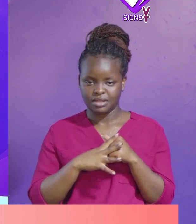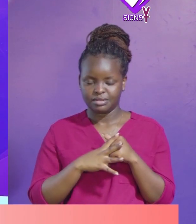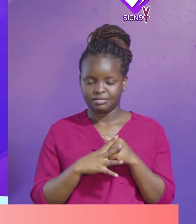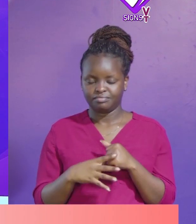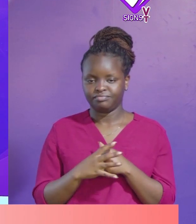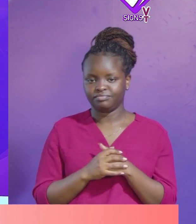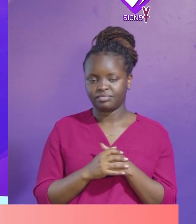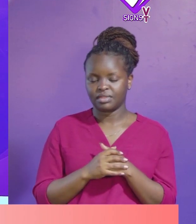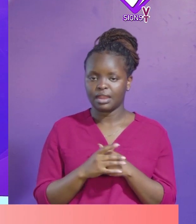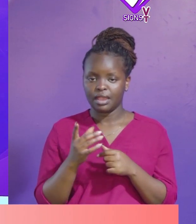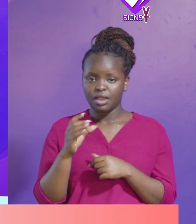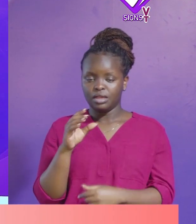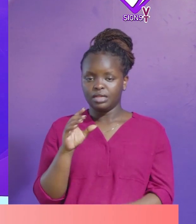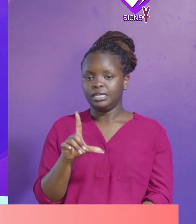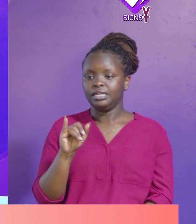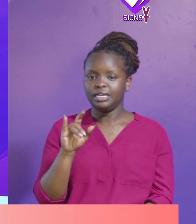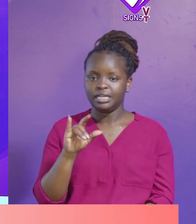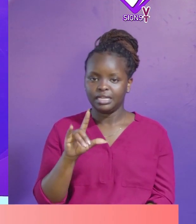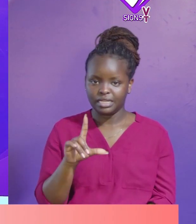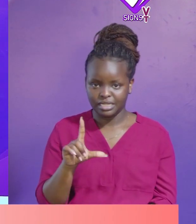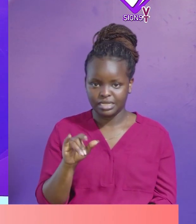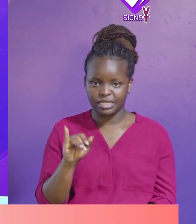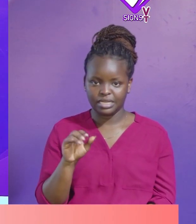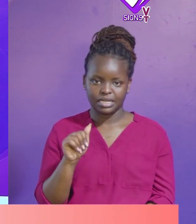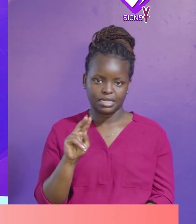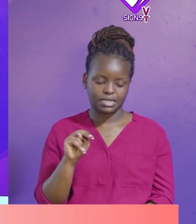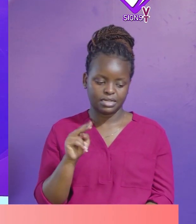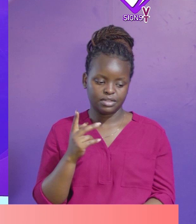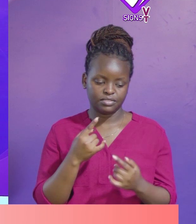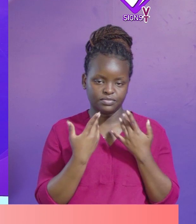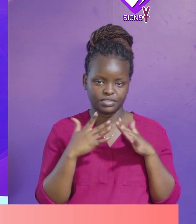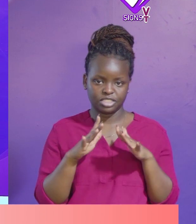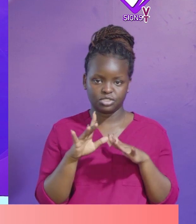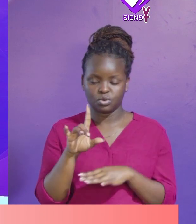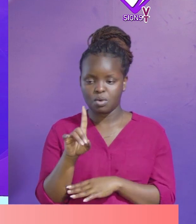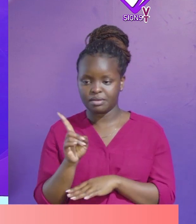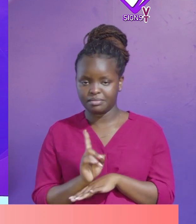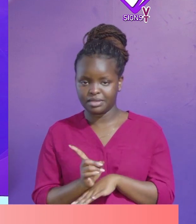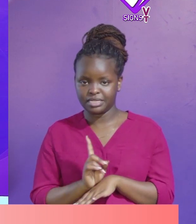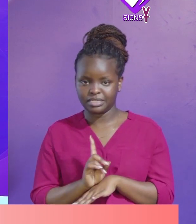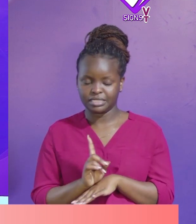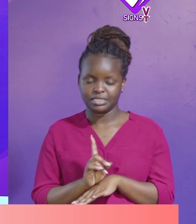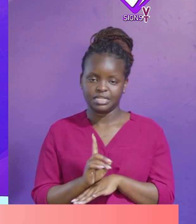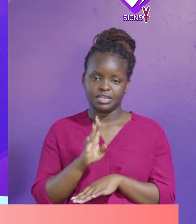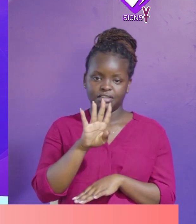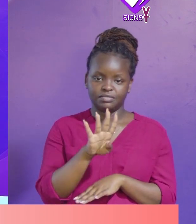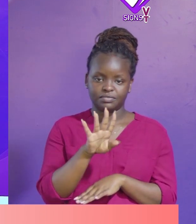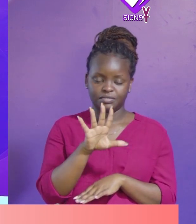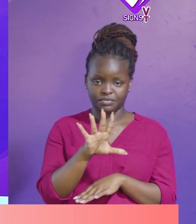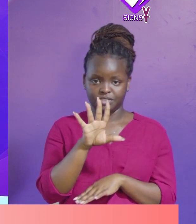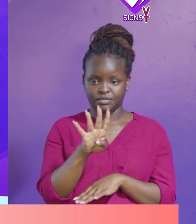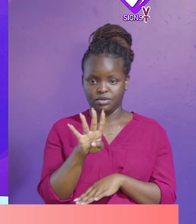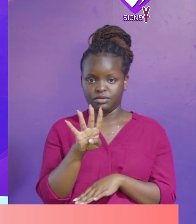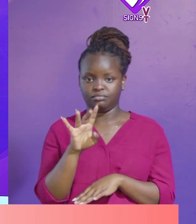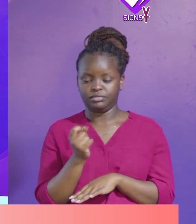won the women's 800 meters. That is gold, finishing in 1 minute, 54 seconds and